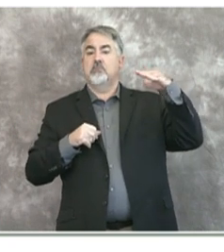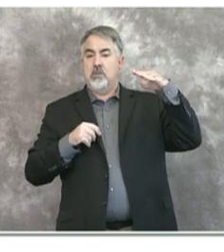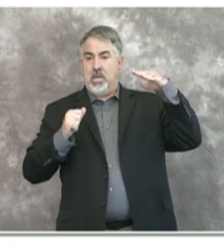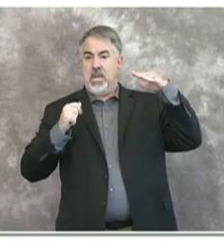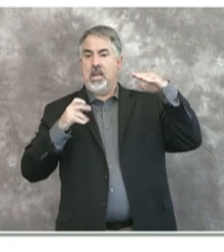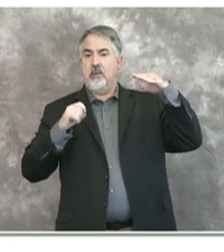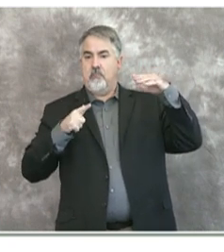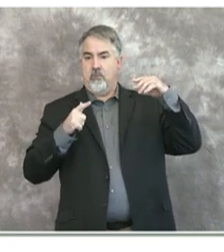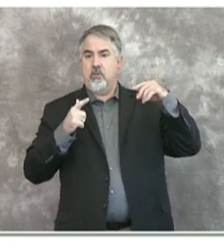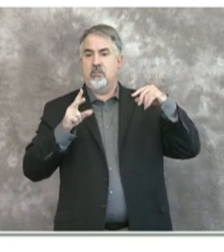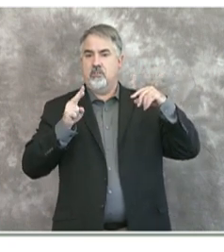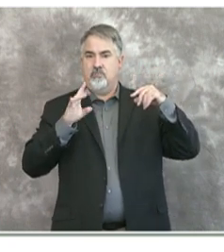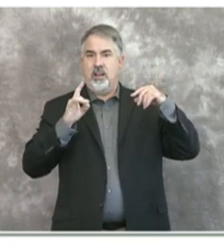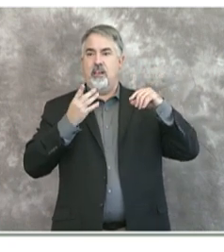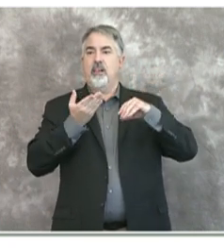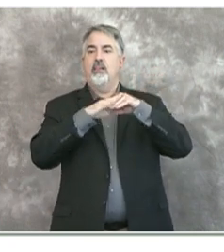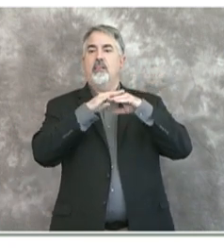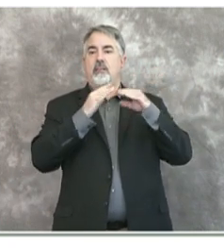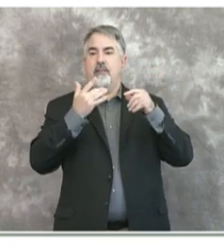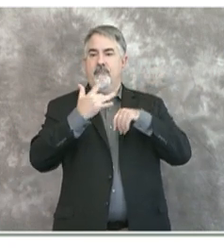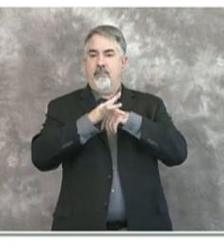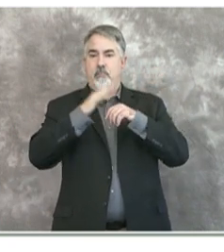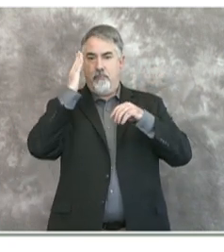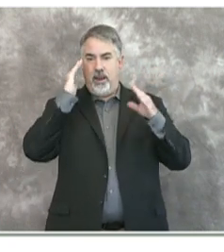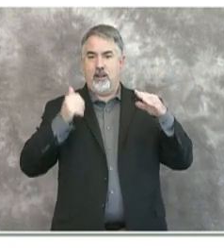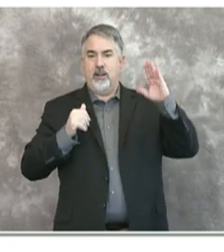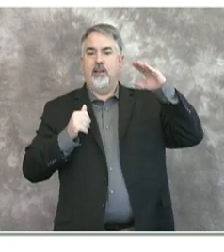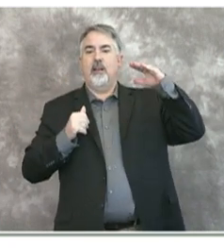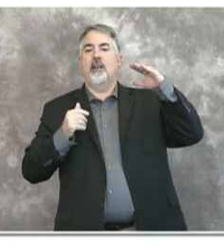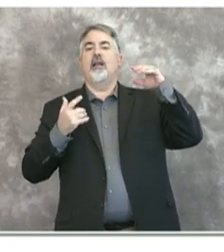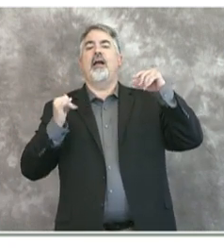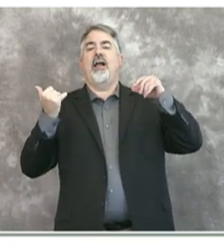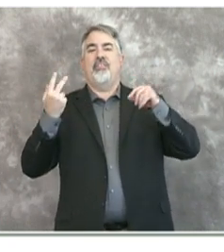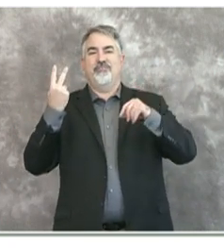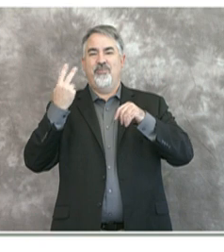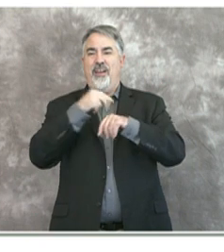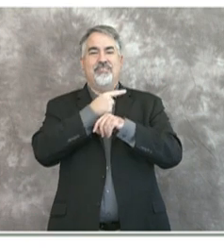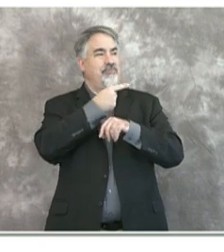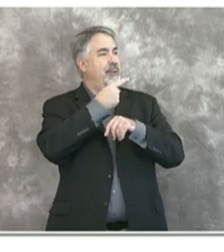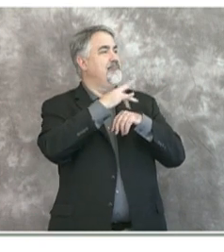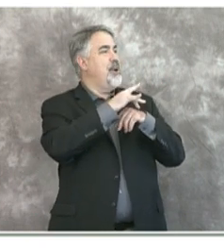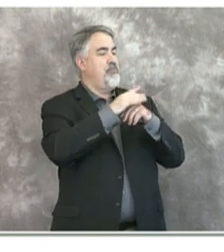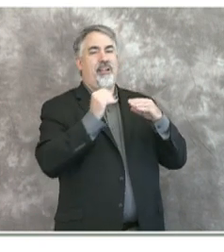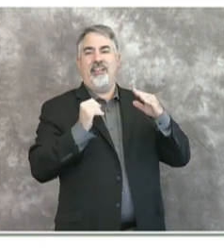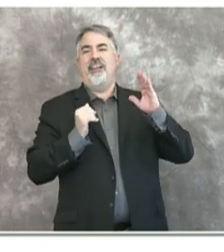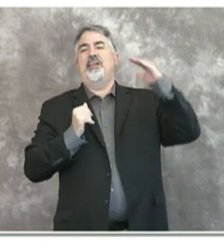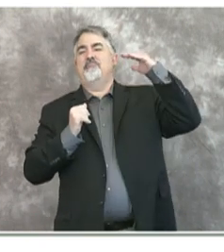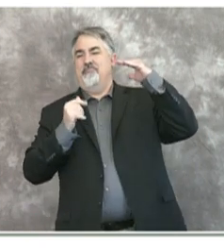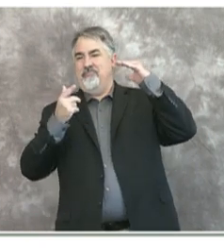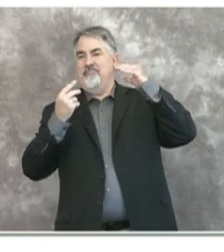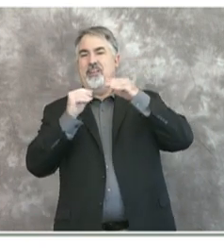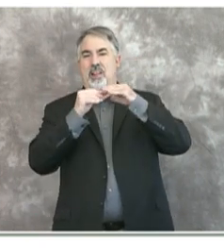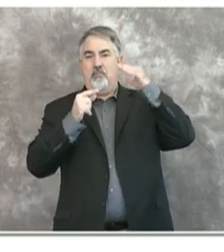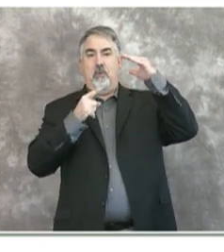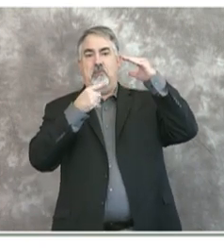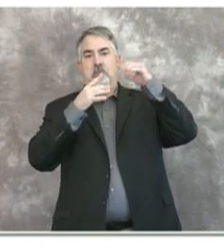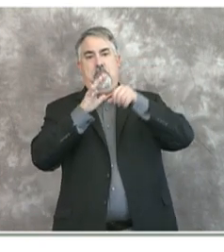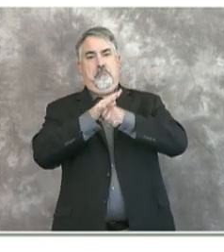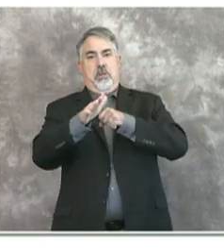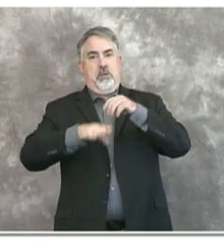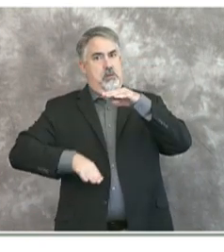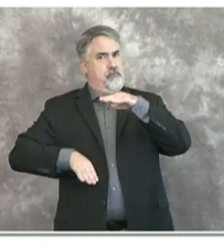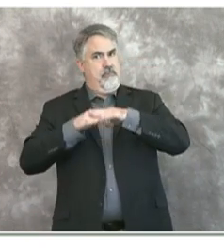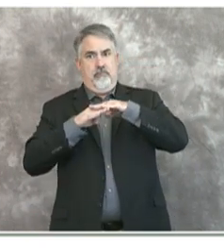bed capacity. We had an additional increase with 2 additional hospitals begin reporting their bed capacity. So that is why that line is moving